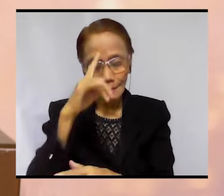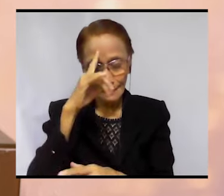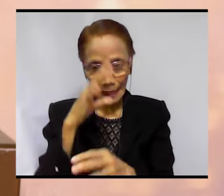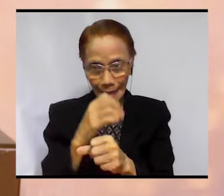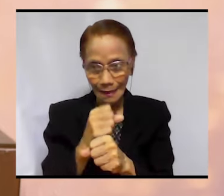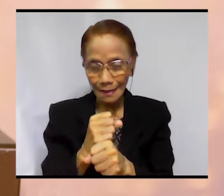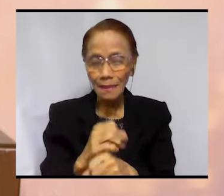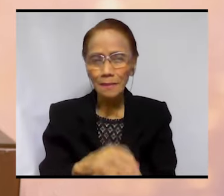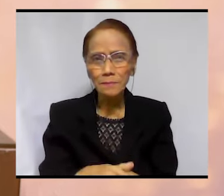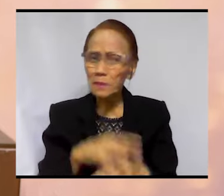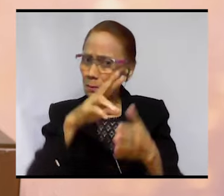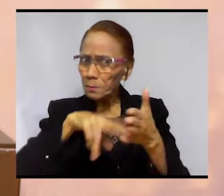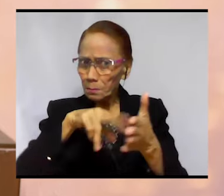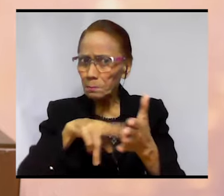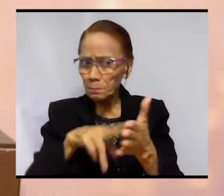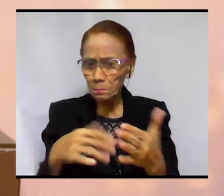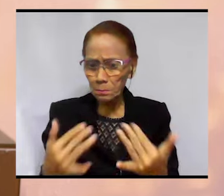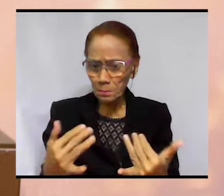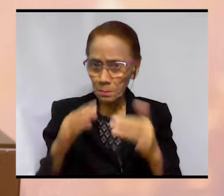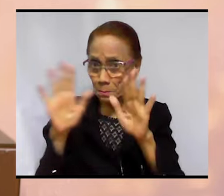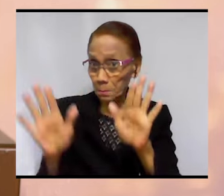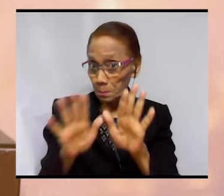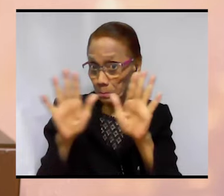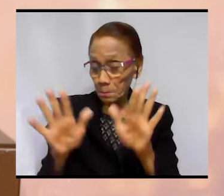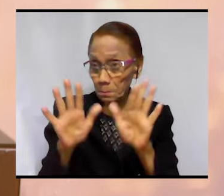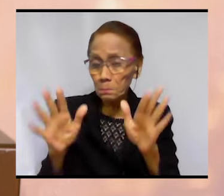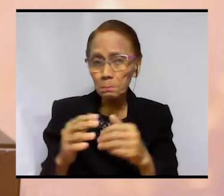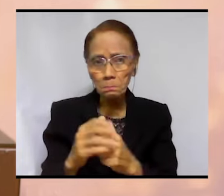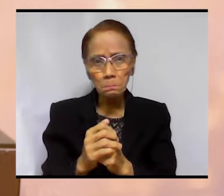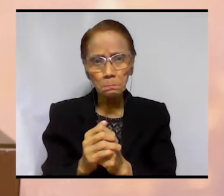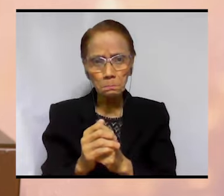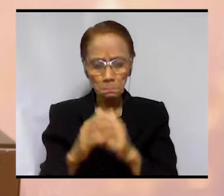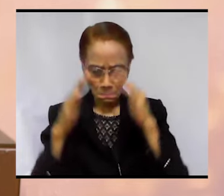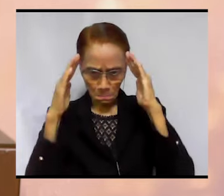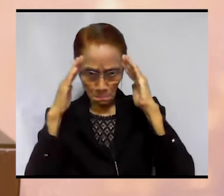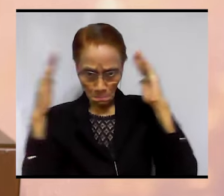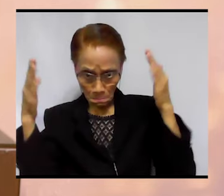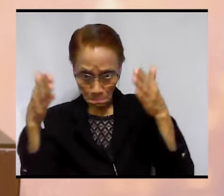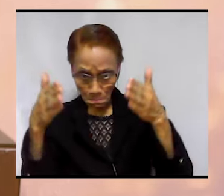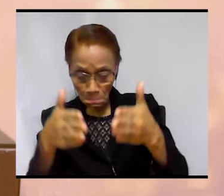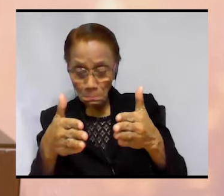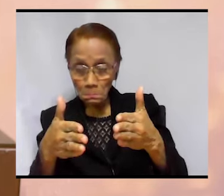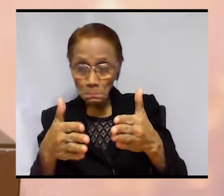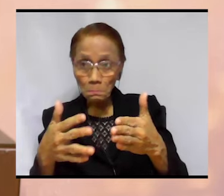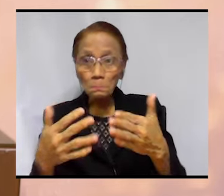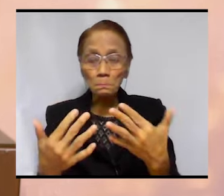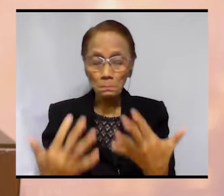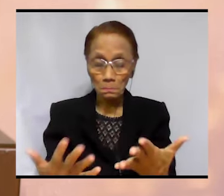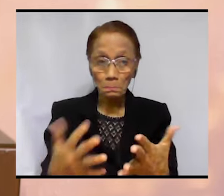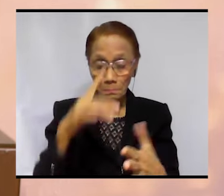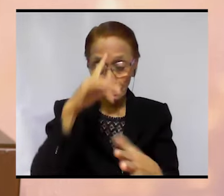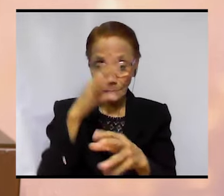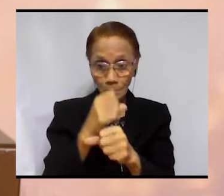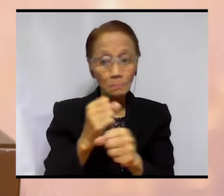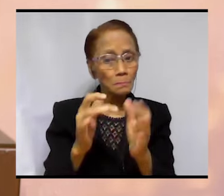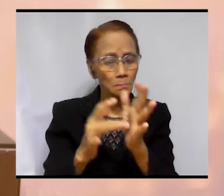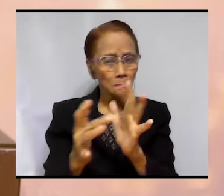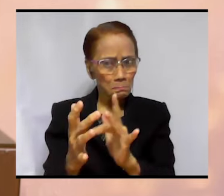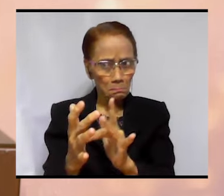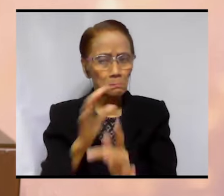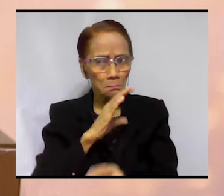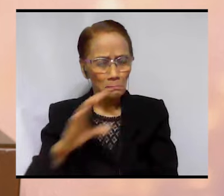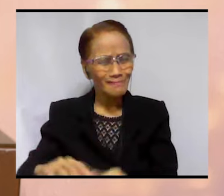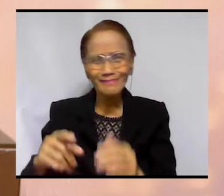Our readings for this Sunday center on the faith of Jesus Christ. Sometimes